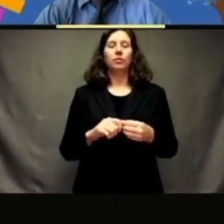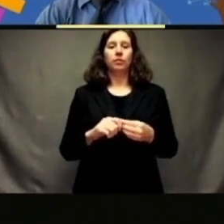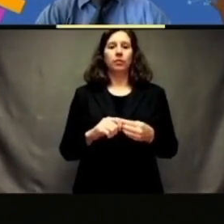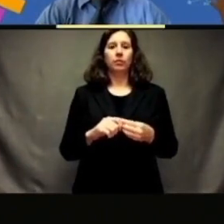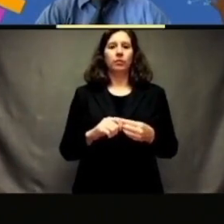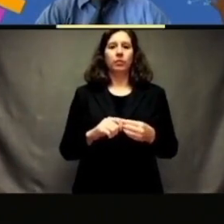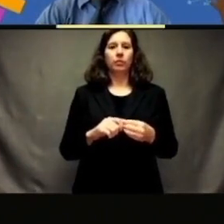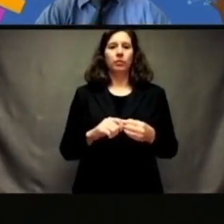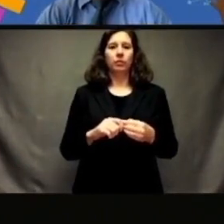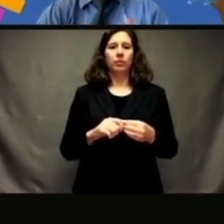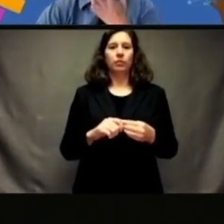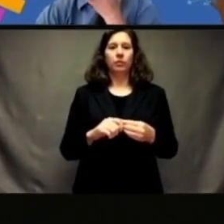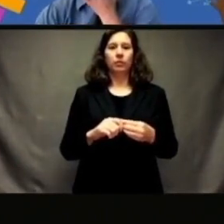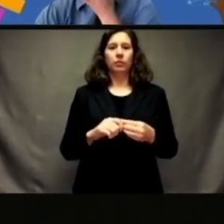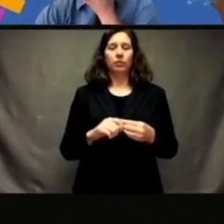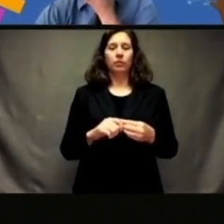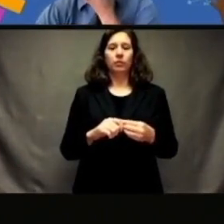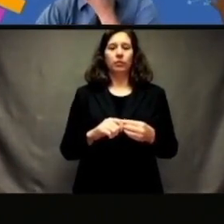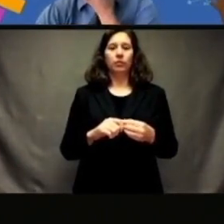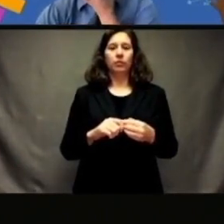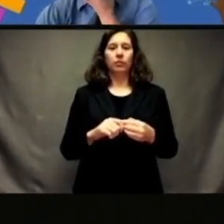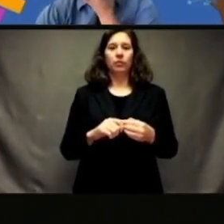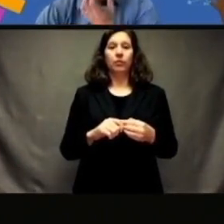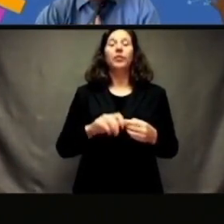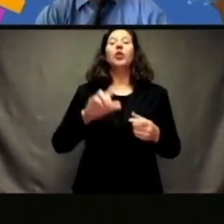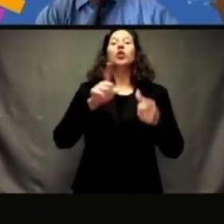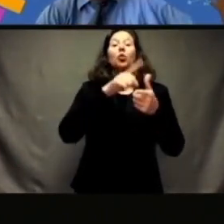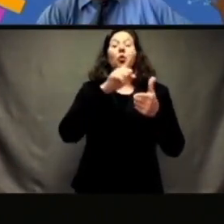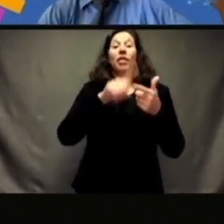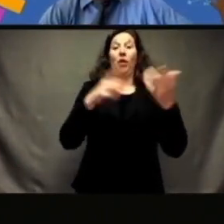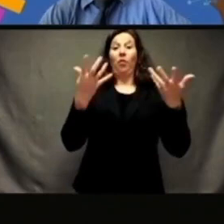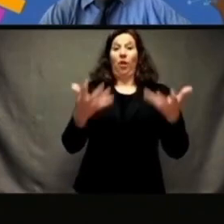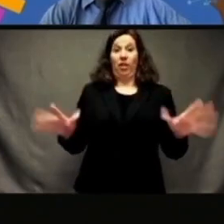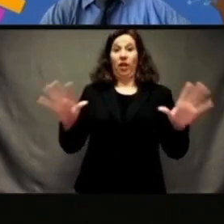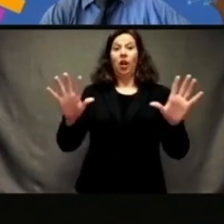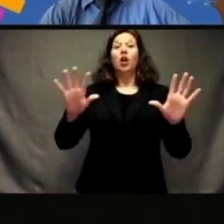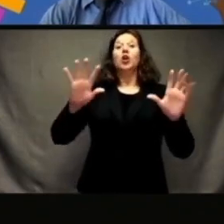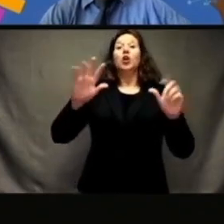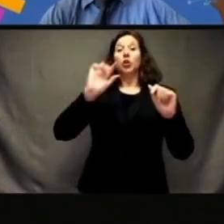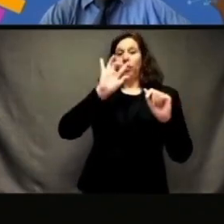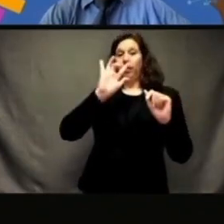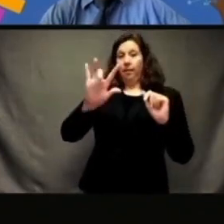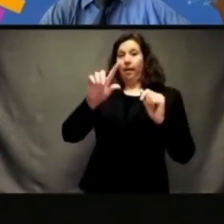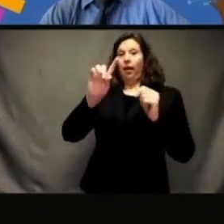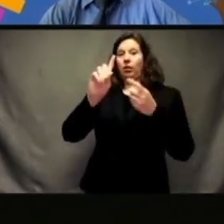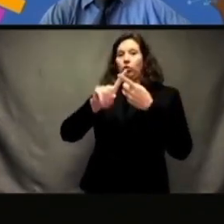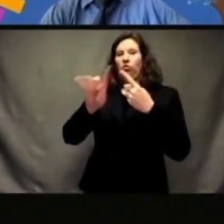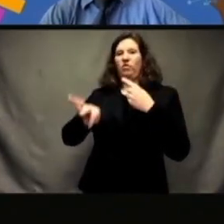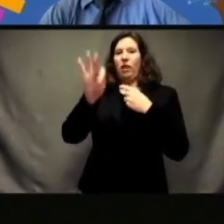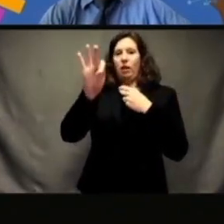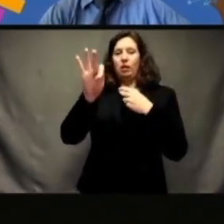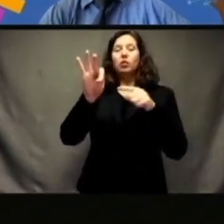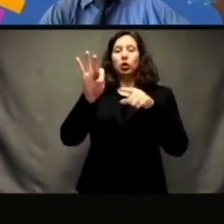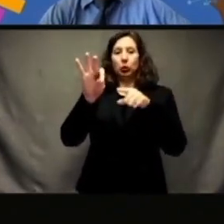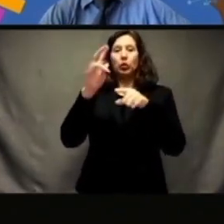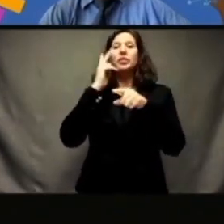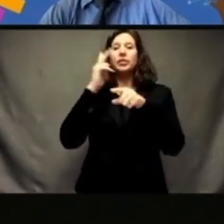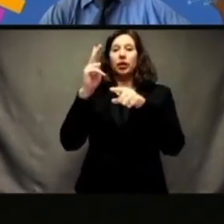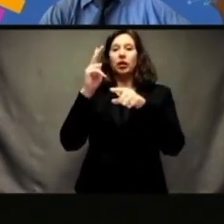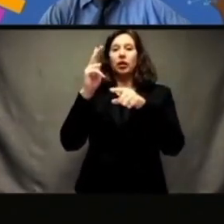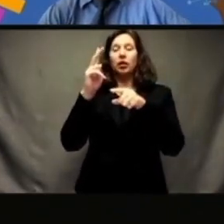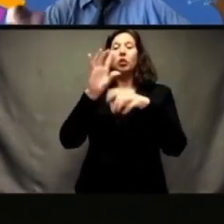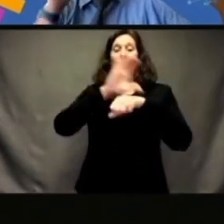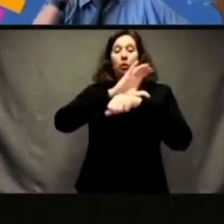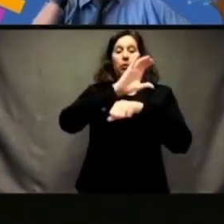to find when you are working with microbit Scratch. This is what you will find. You will the computer